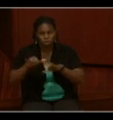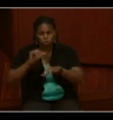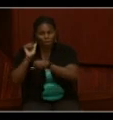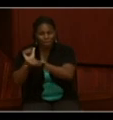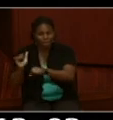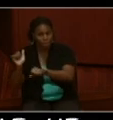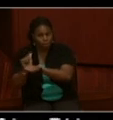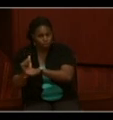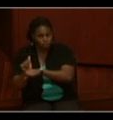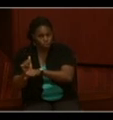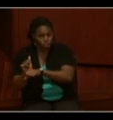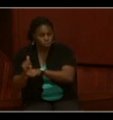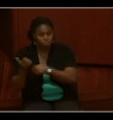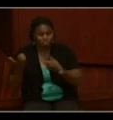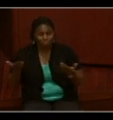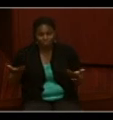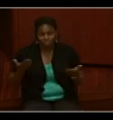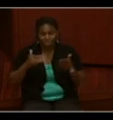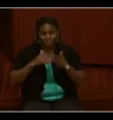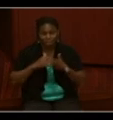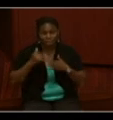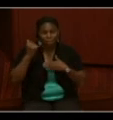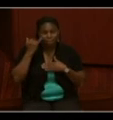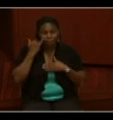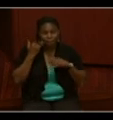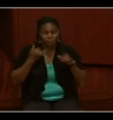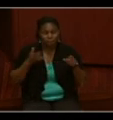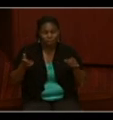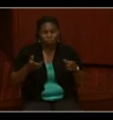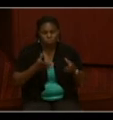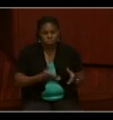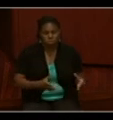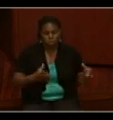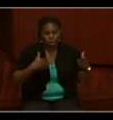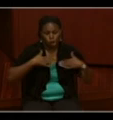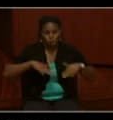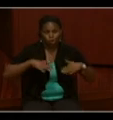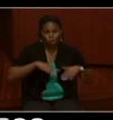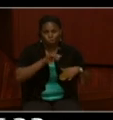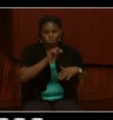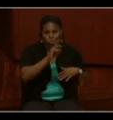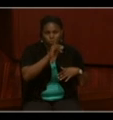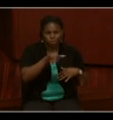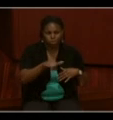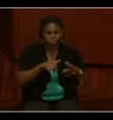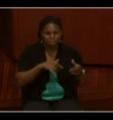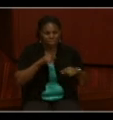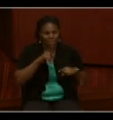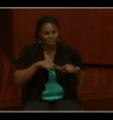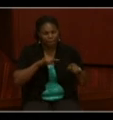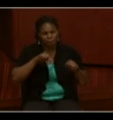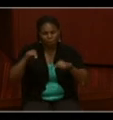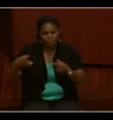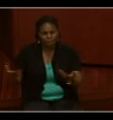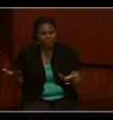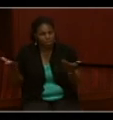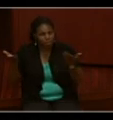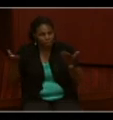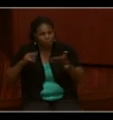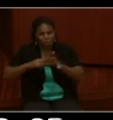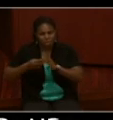labor? Again, if these were bundles of laundry, the person would not be permitted to be here because laundrymen were considered